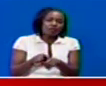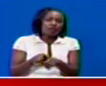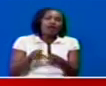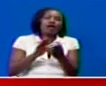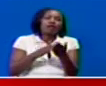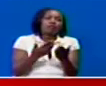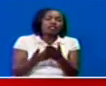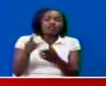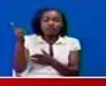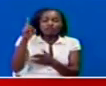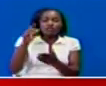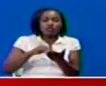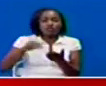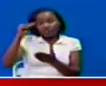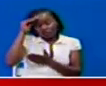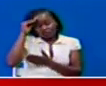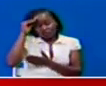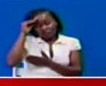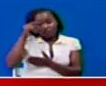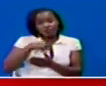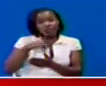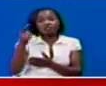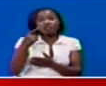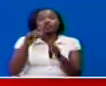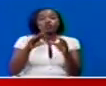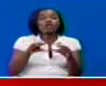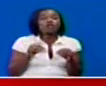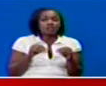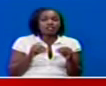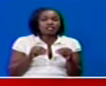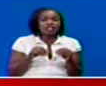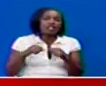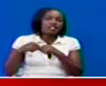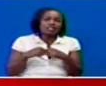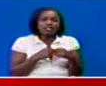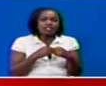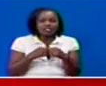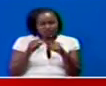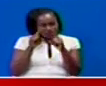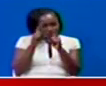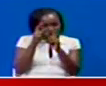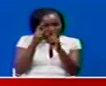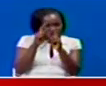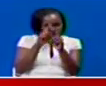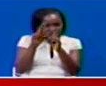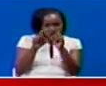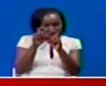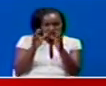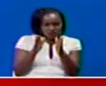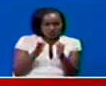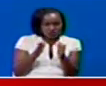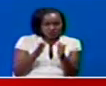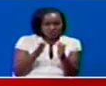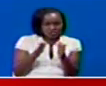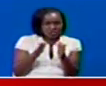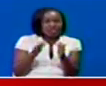From the Ministry of Education. I am the first one to admit we have challenges with supervision on the ground, our